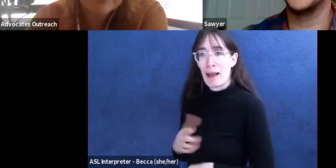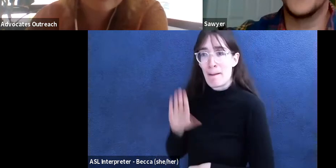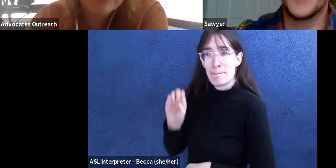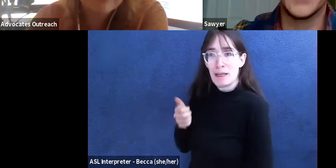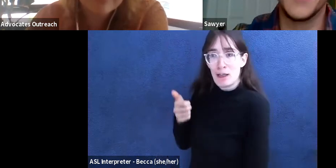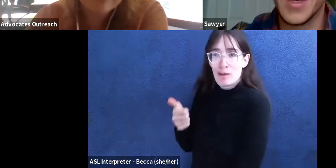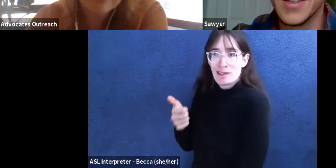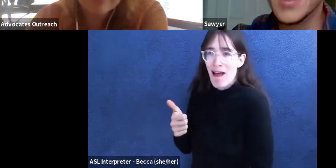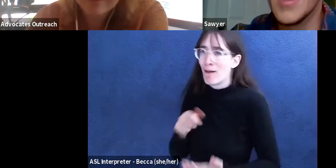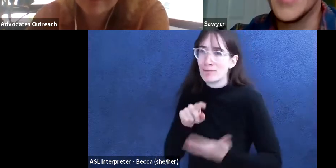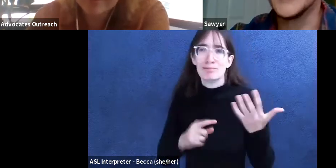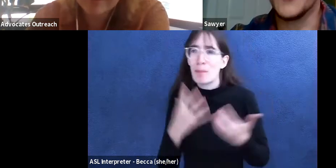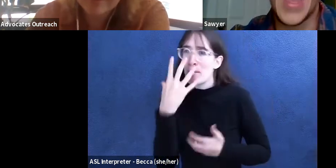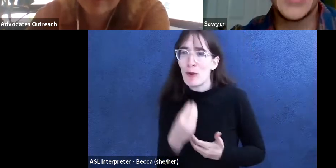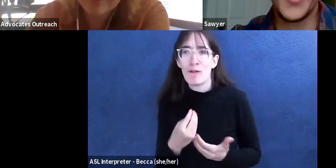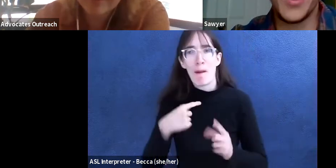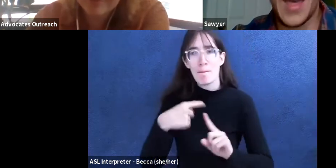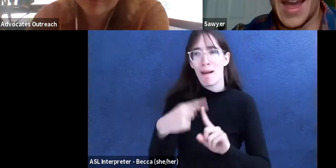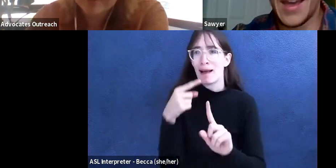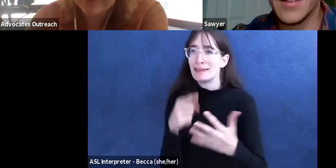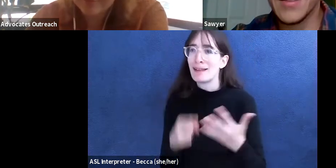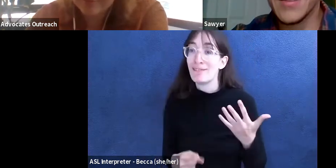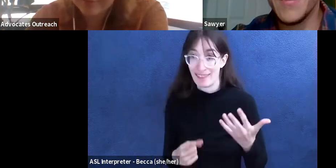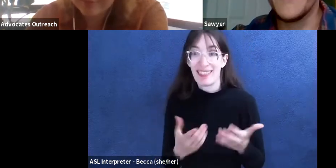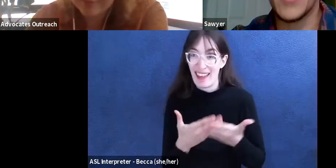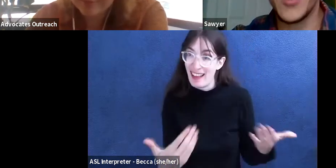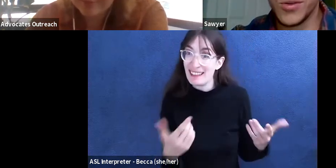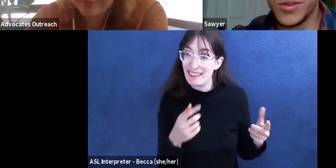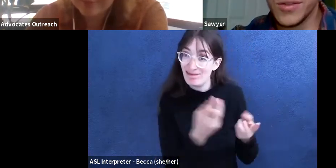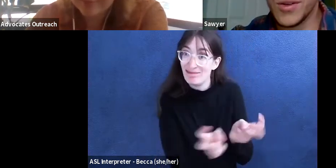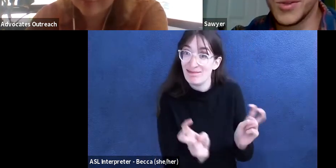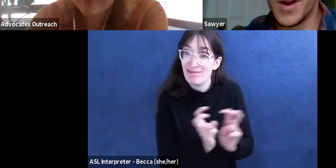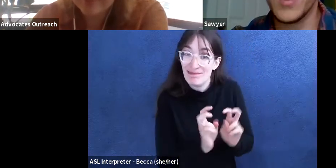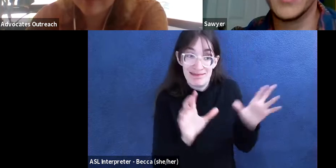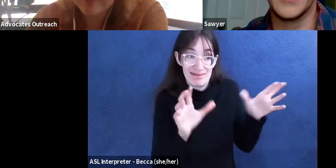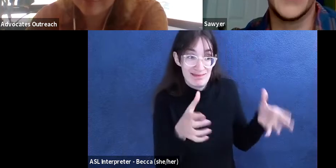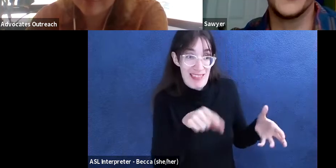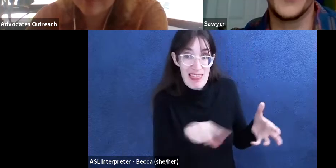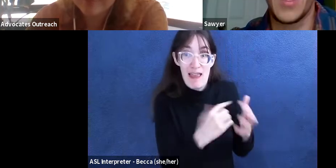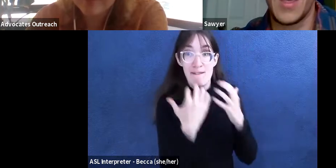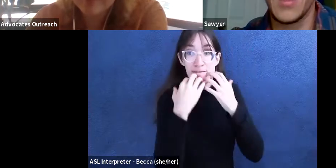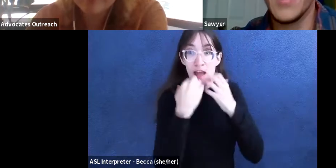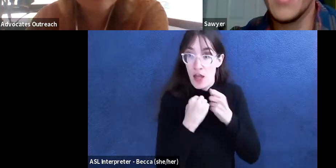healthy and safe, and good about themselves as they're growing up.